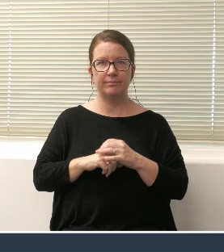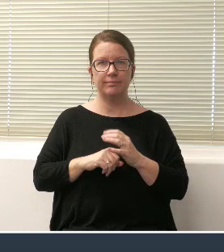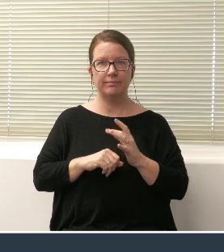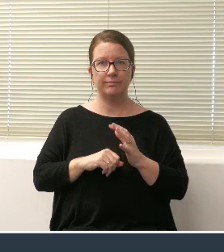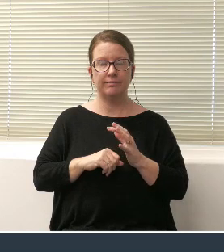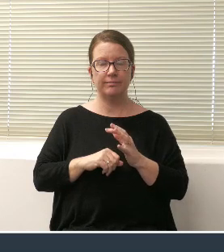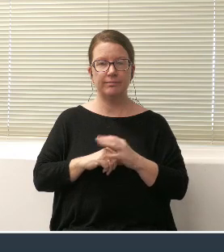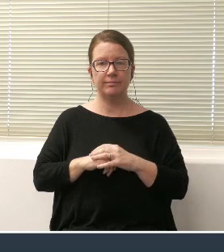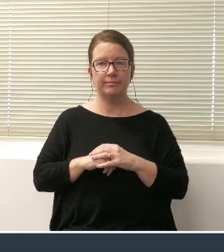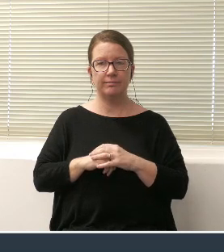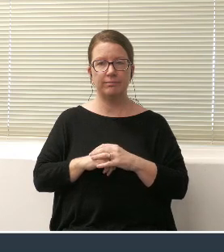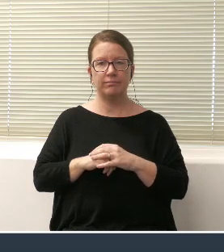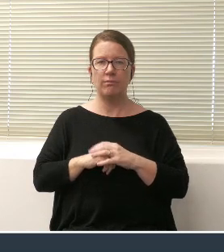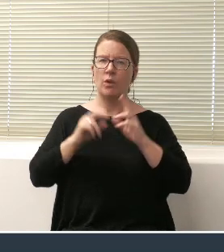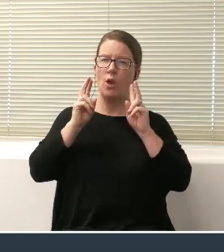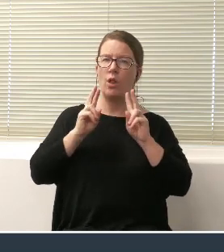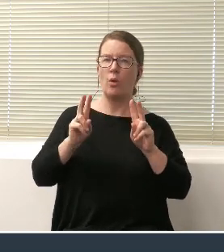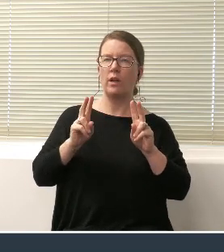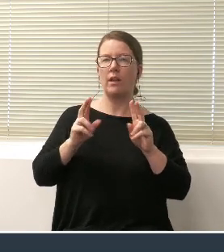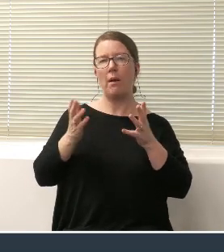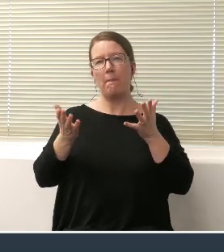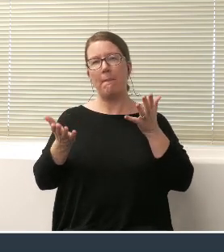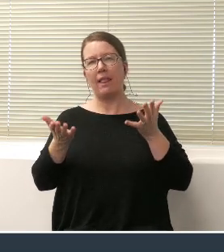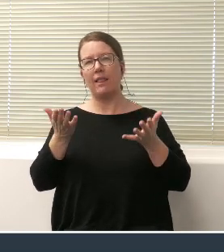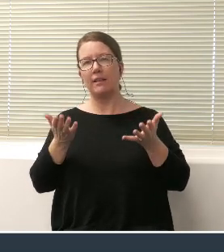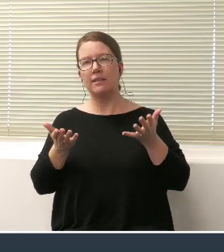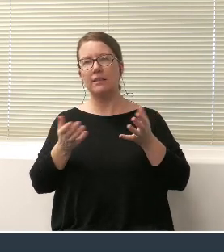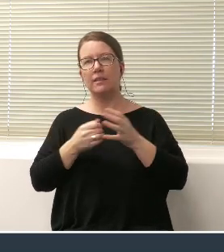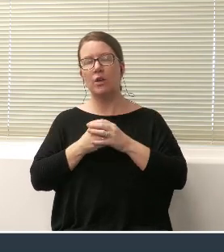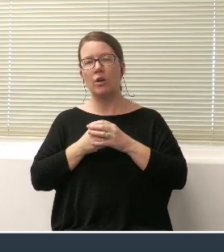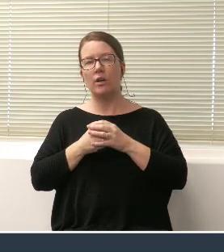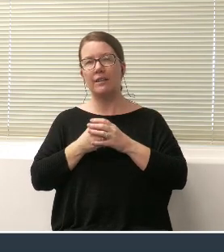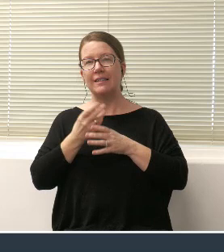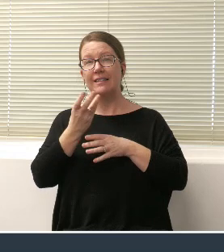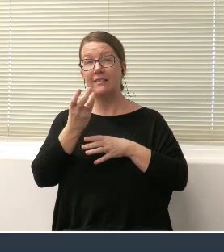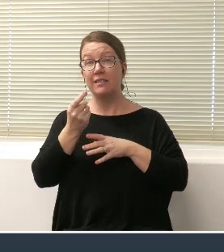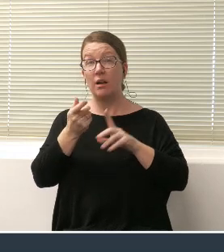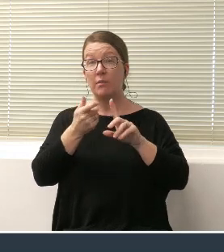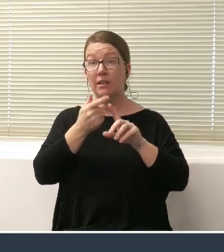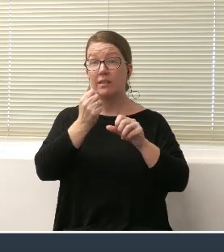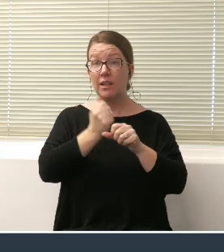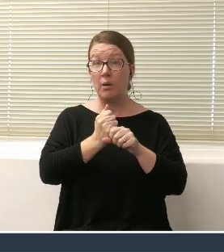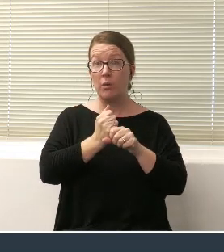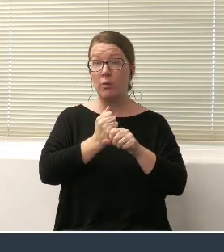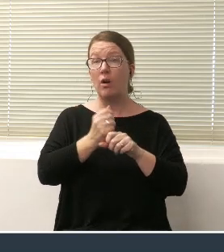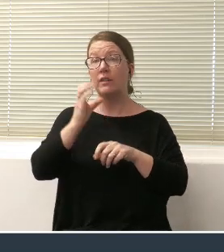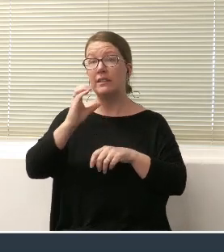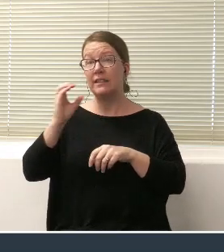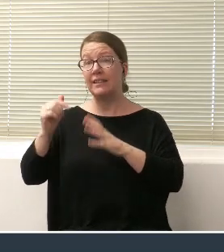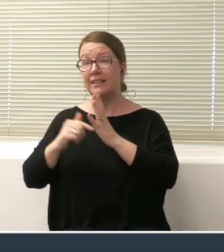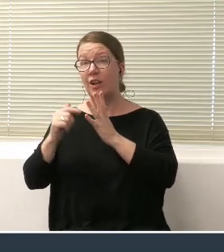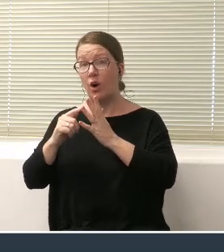Just looking at balance, is there some examples of some poor performing CCTOs?